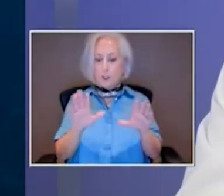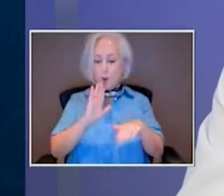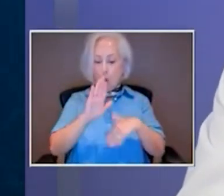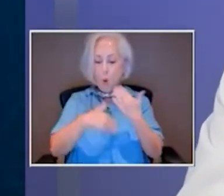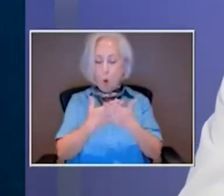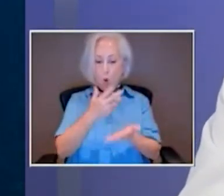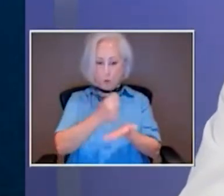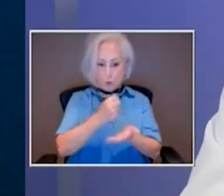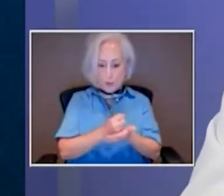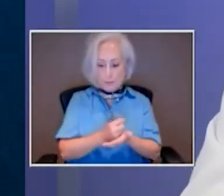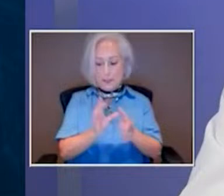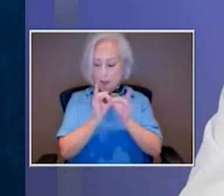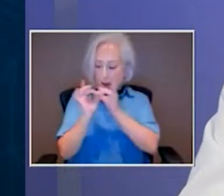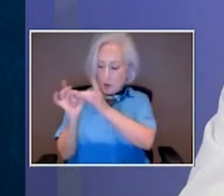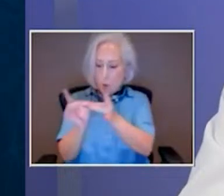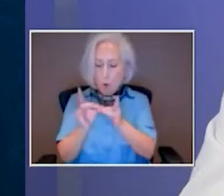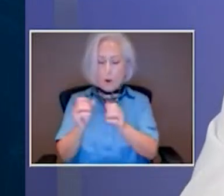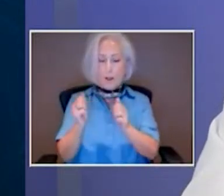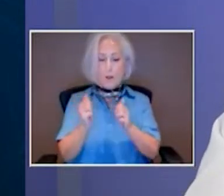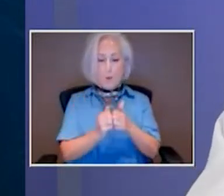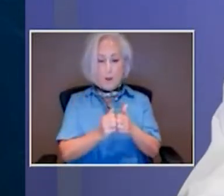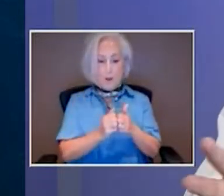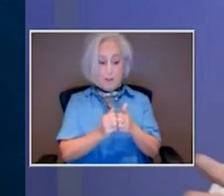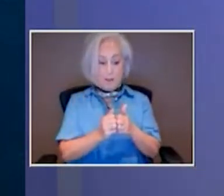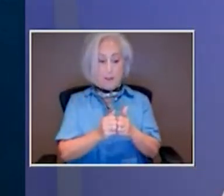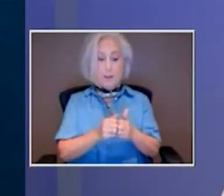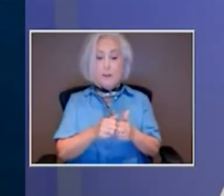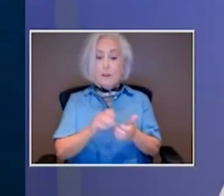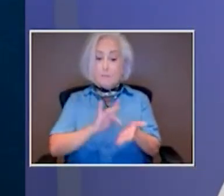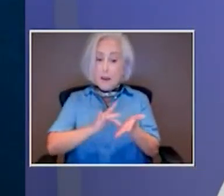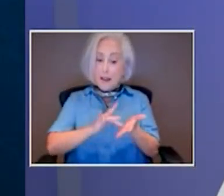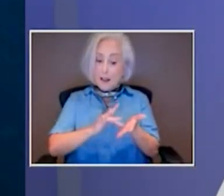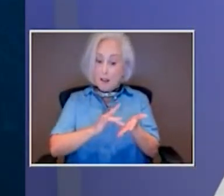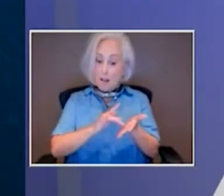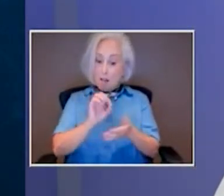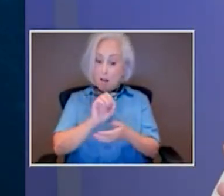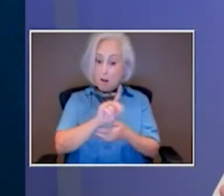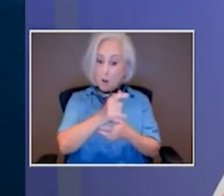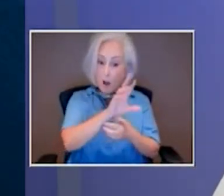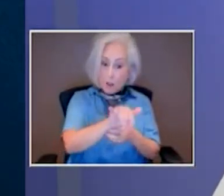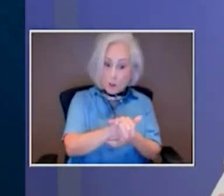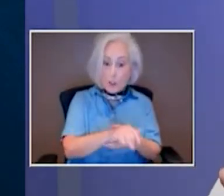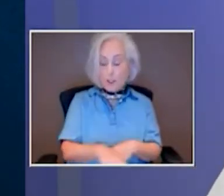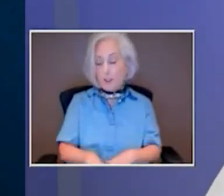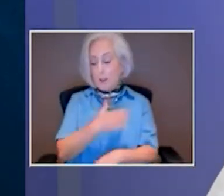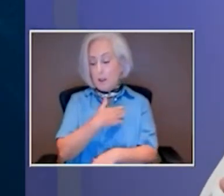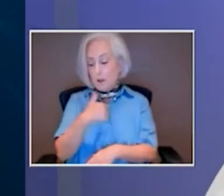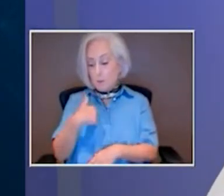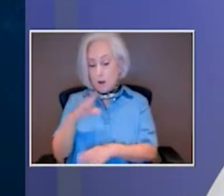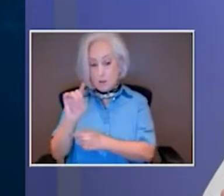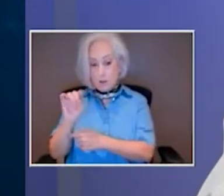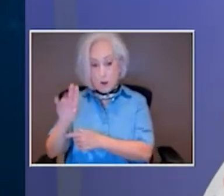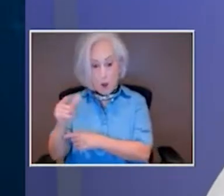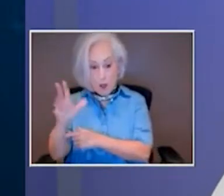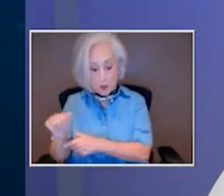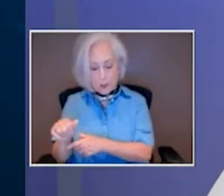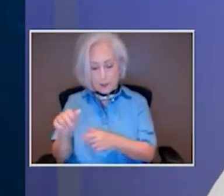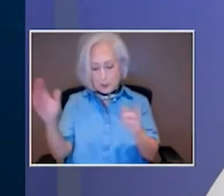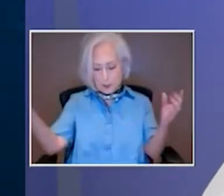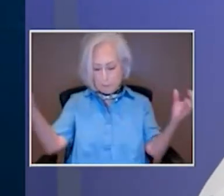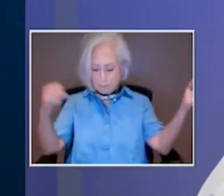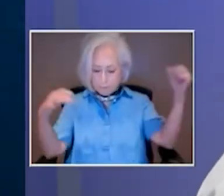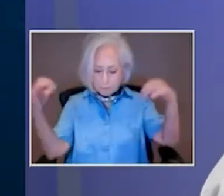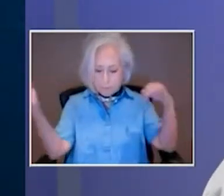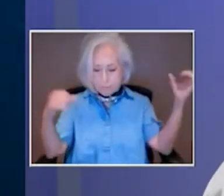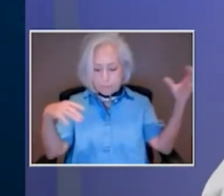surgical oncology as well as medical oncology, coming together with a plan that, that meets their goals